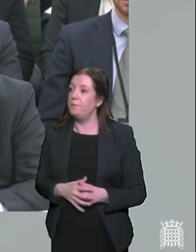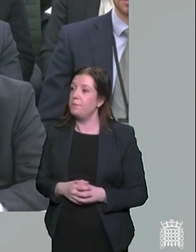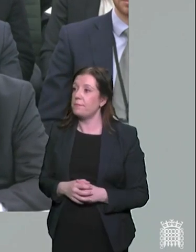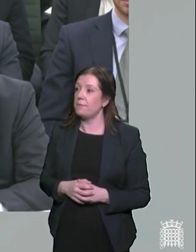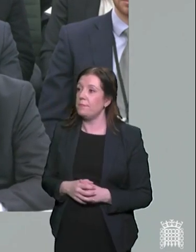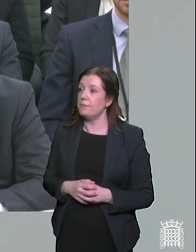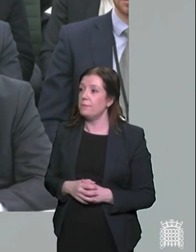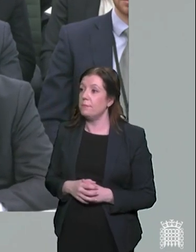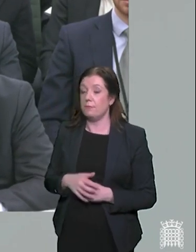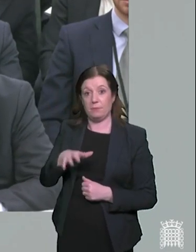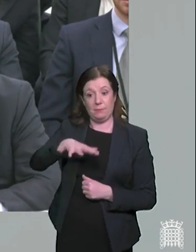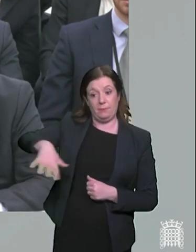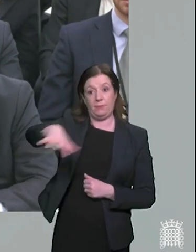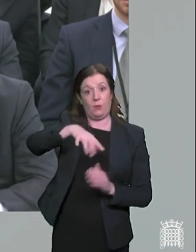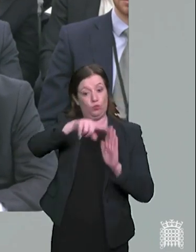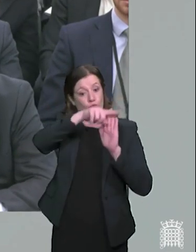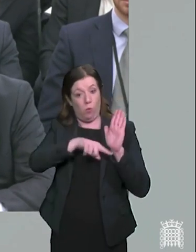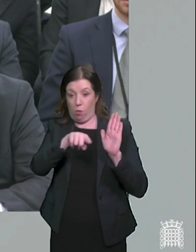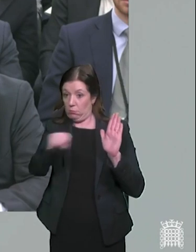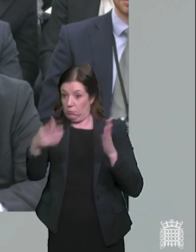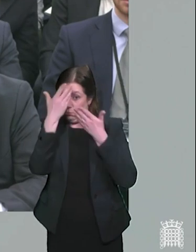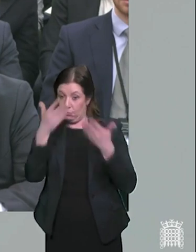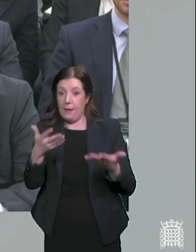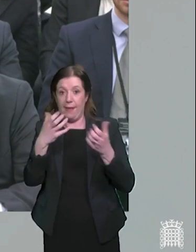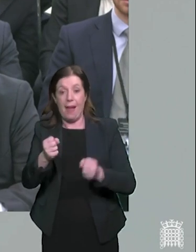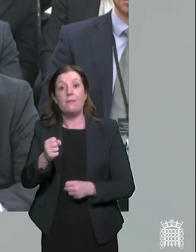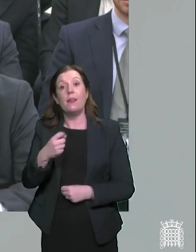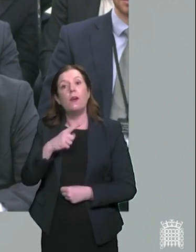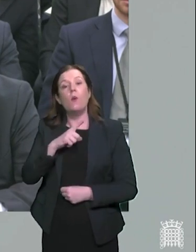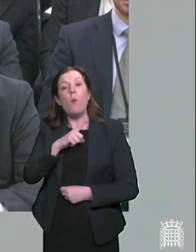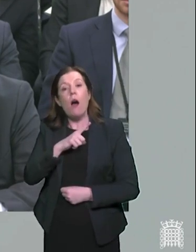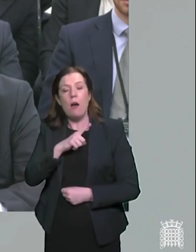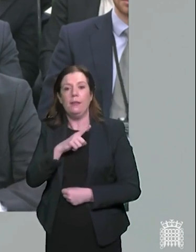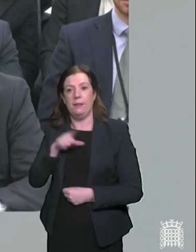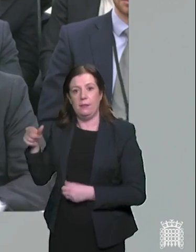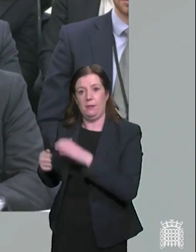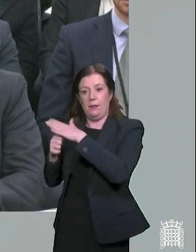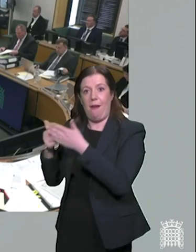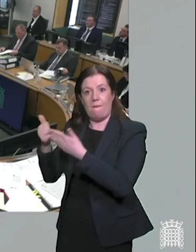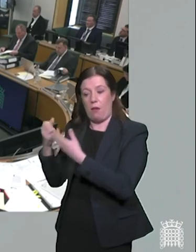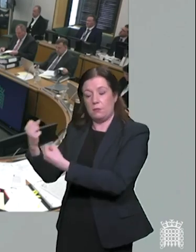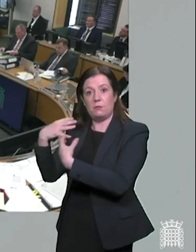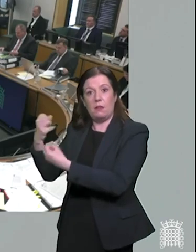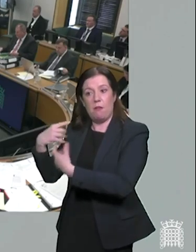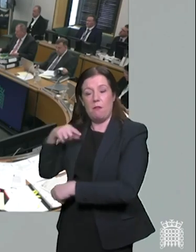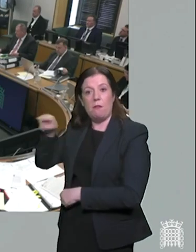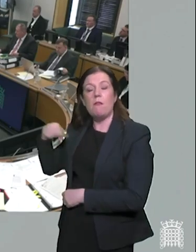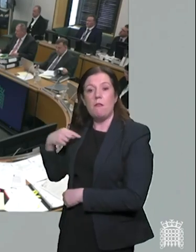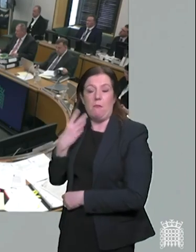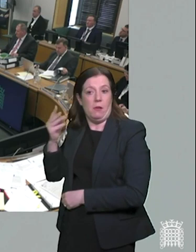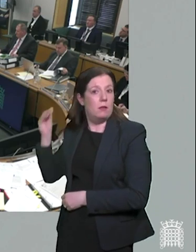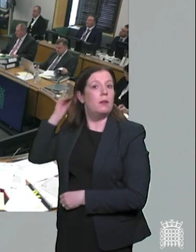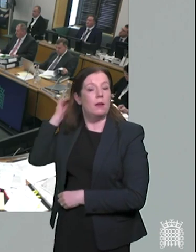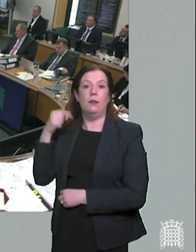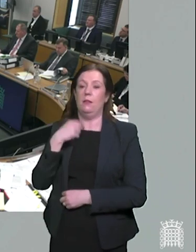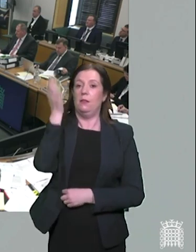was within the rules was based on what I was told by senior advisors. The fact that